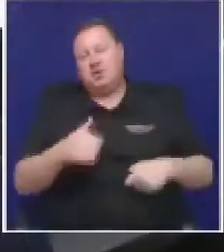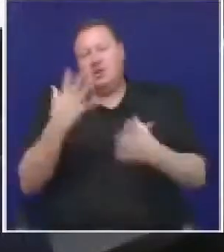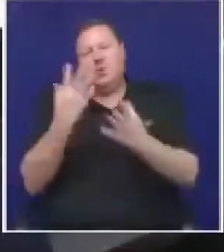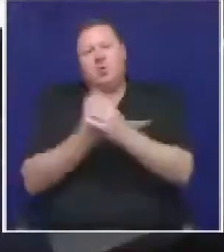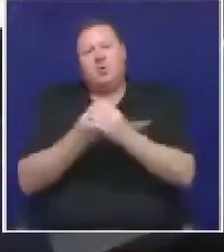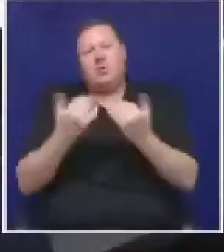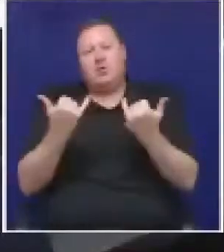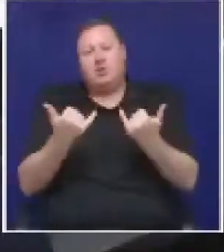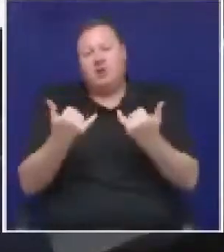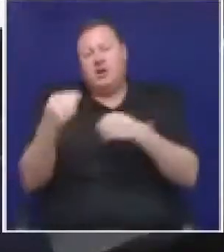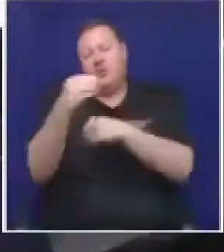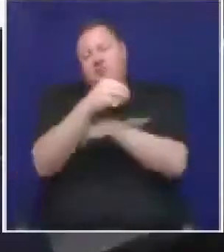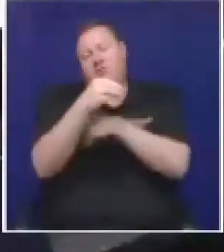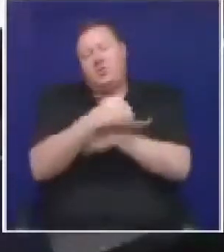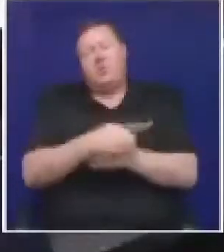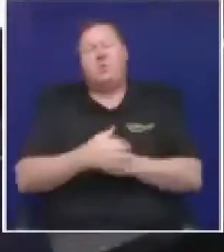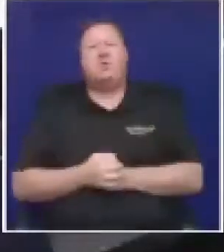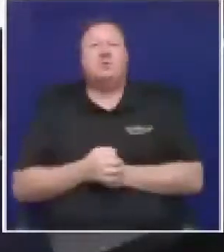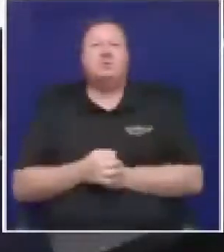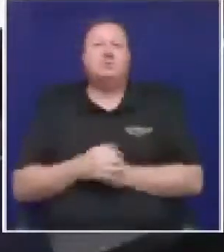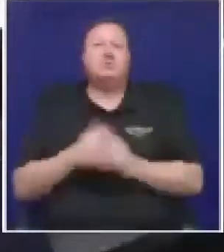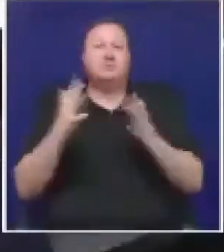this afternoon.